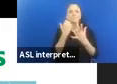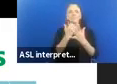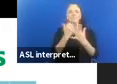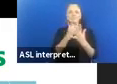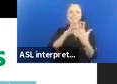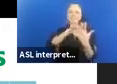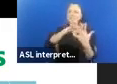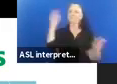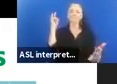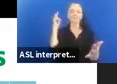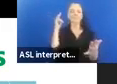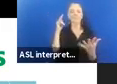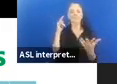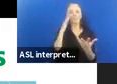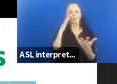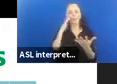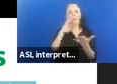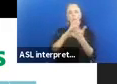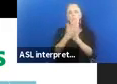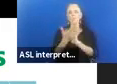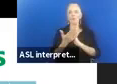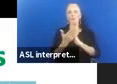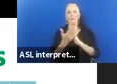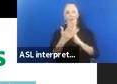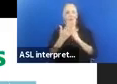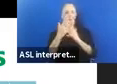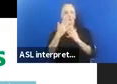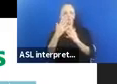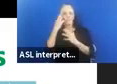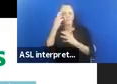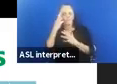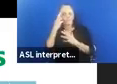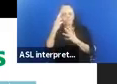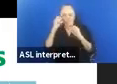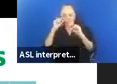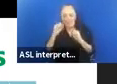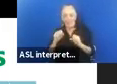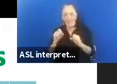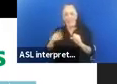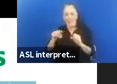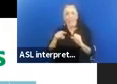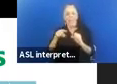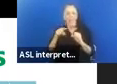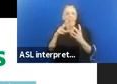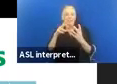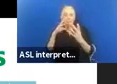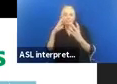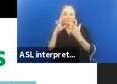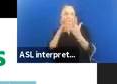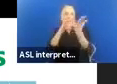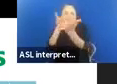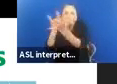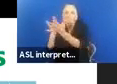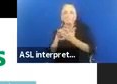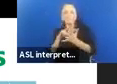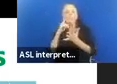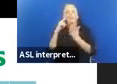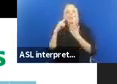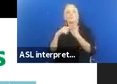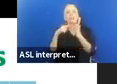charismatic justification for accelerating the sort of data surveillance in the name of contact